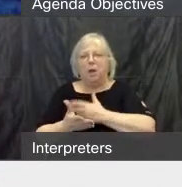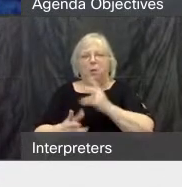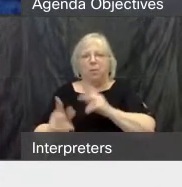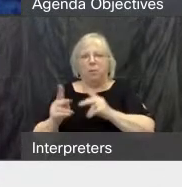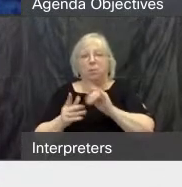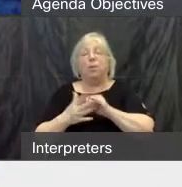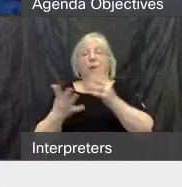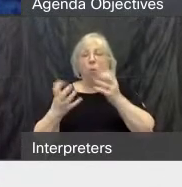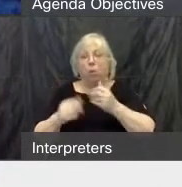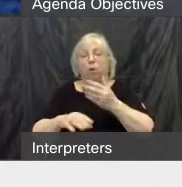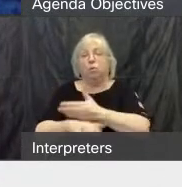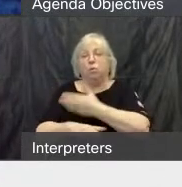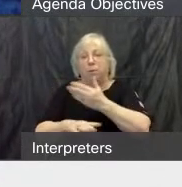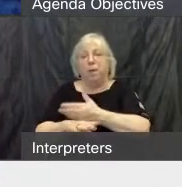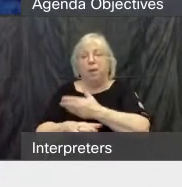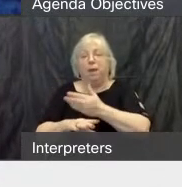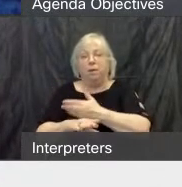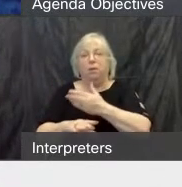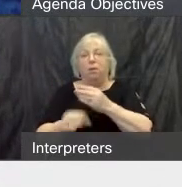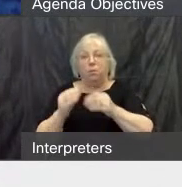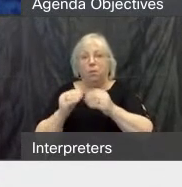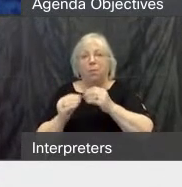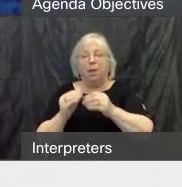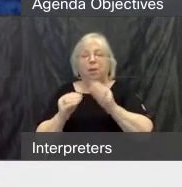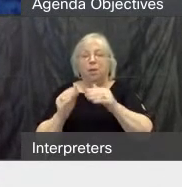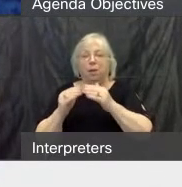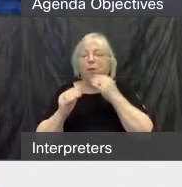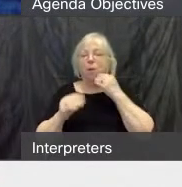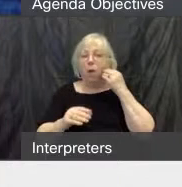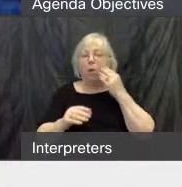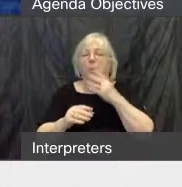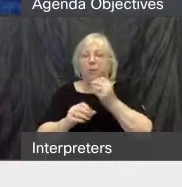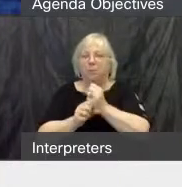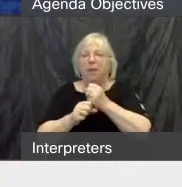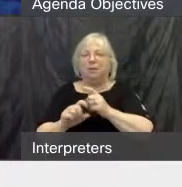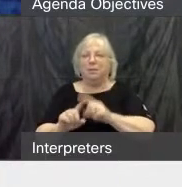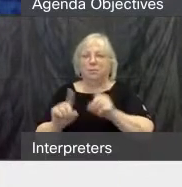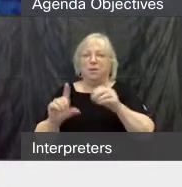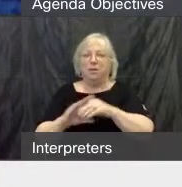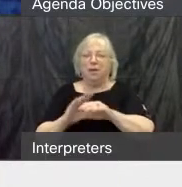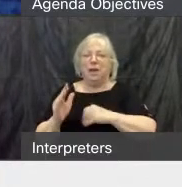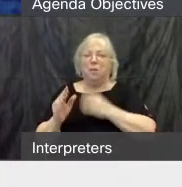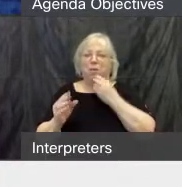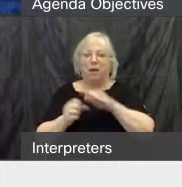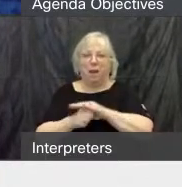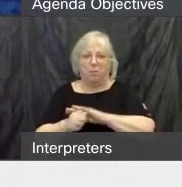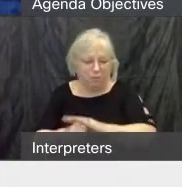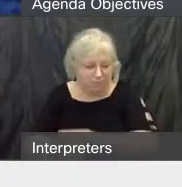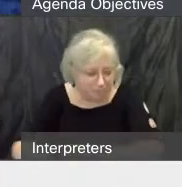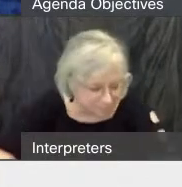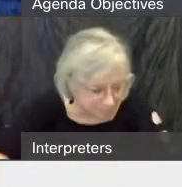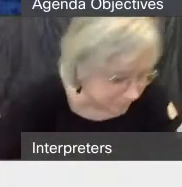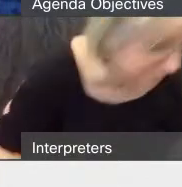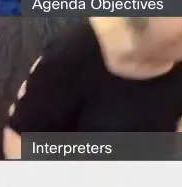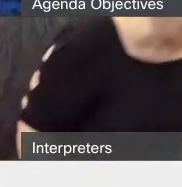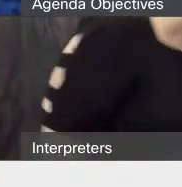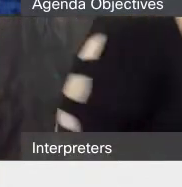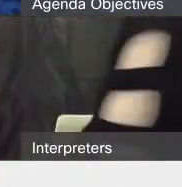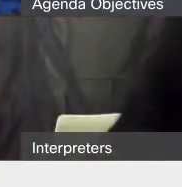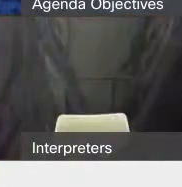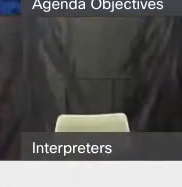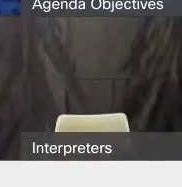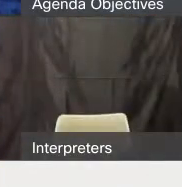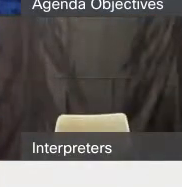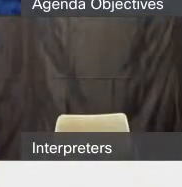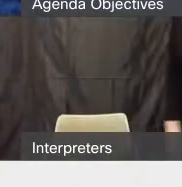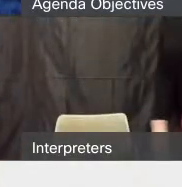make repairs to their homes and make a difference in our neighborhoods. And we talked about